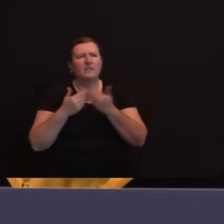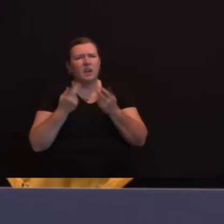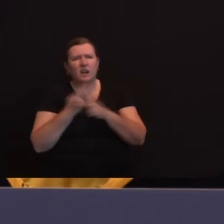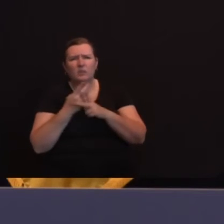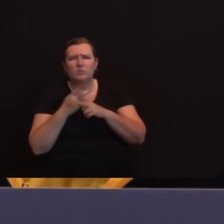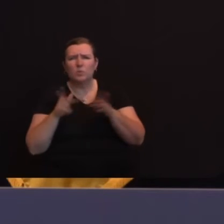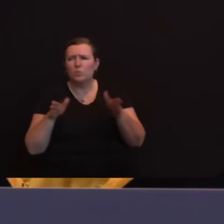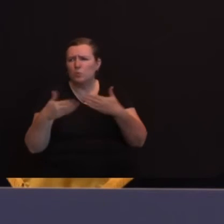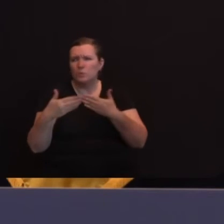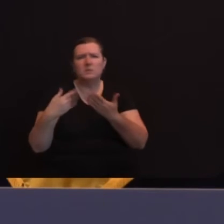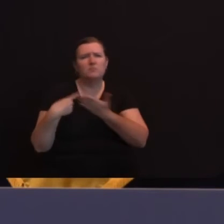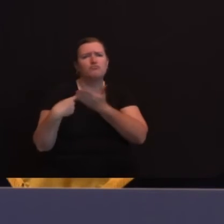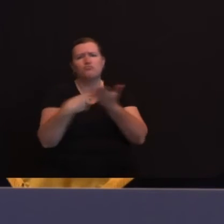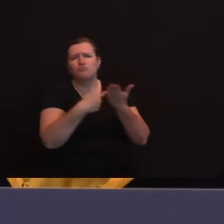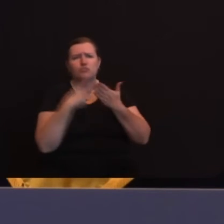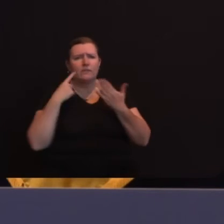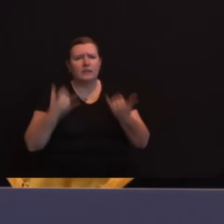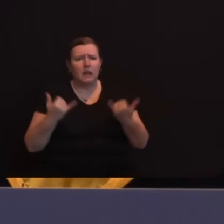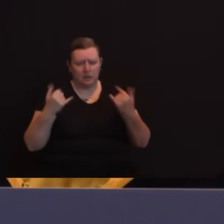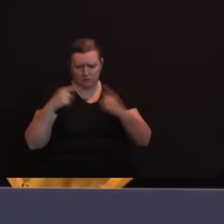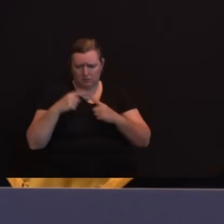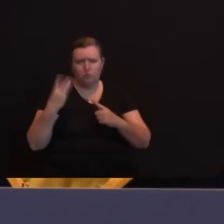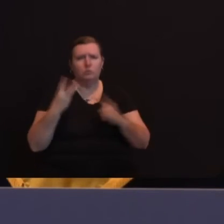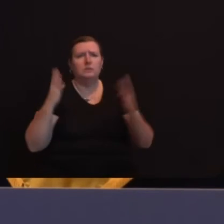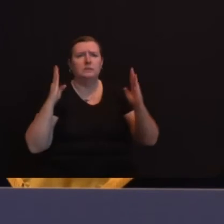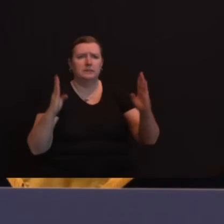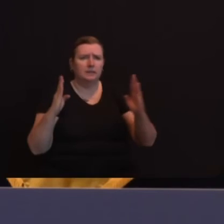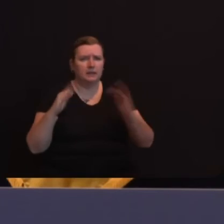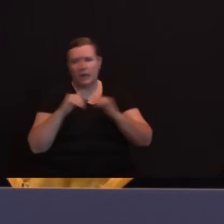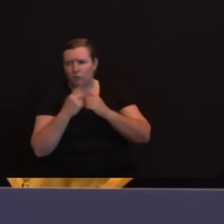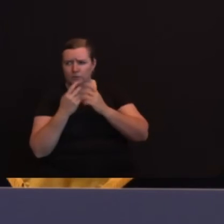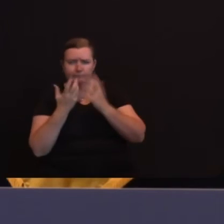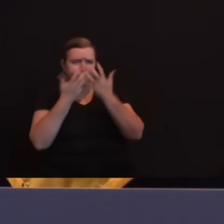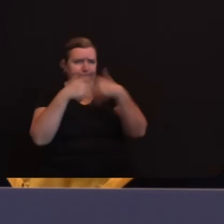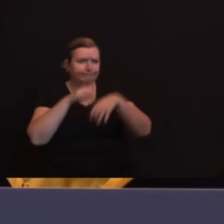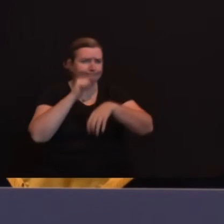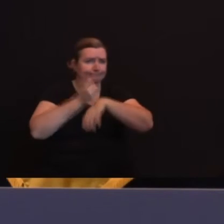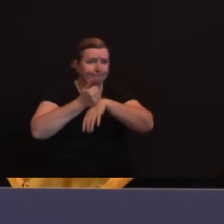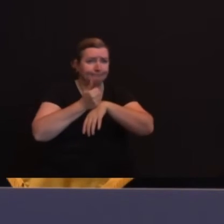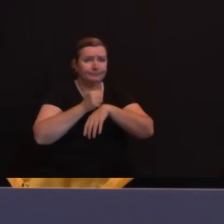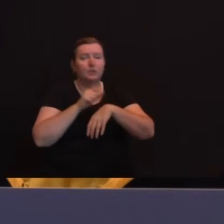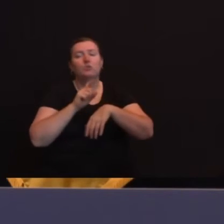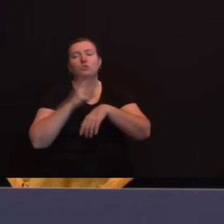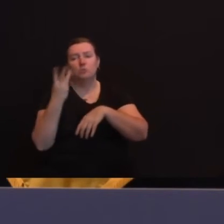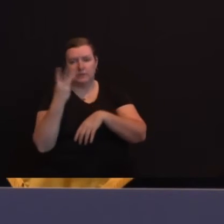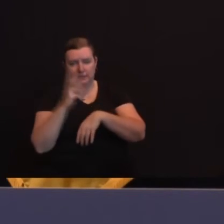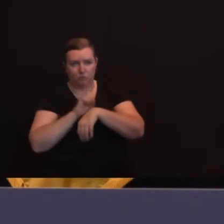that between now and Wednesday. But we'll be with you Wednesday at 1 in some form or another. Thanks. God bless.